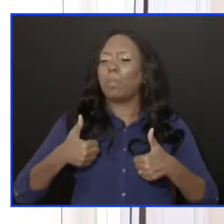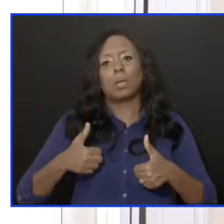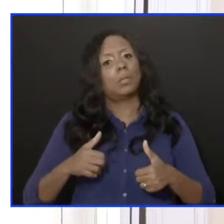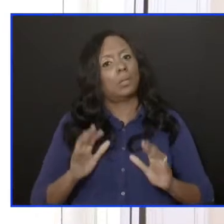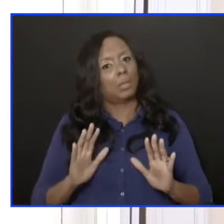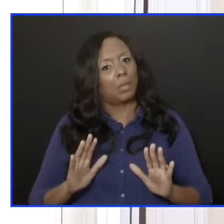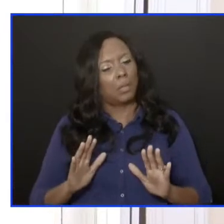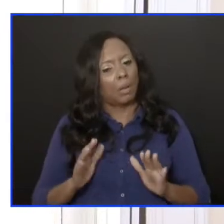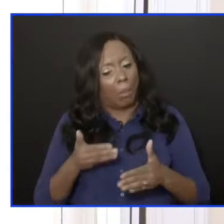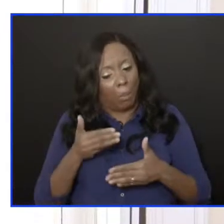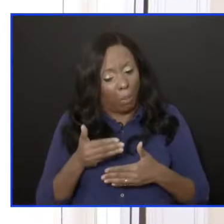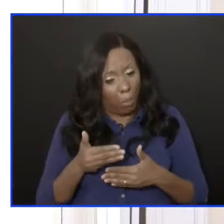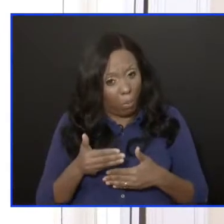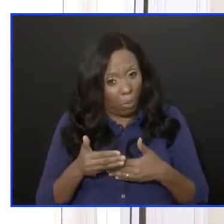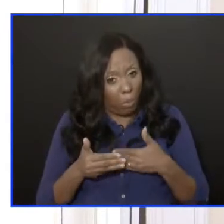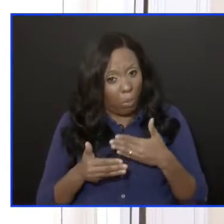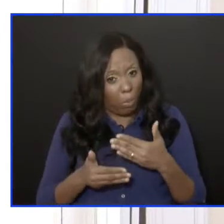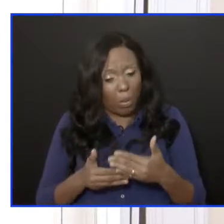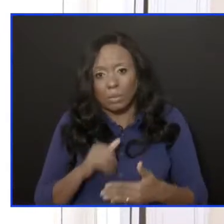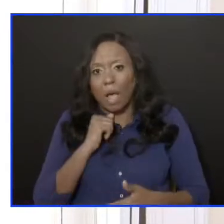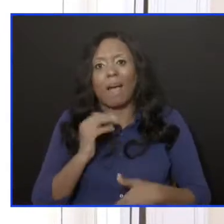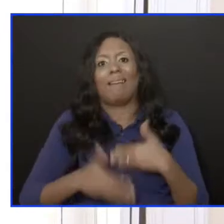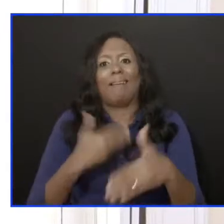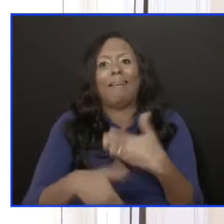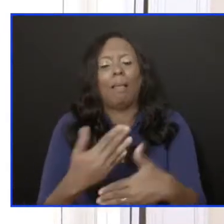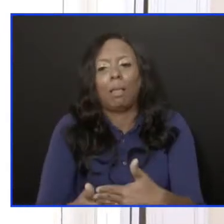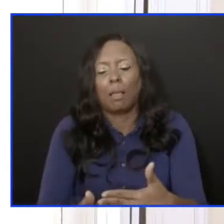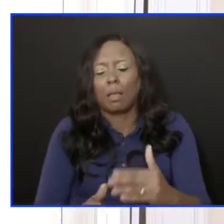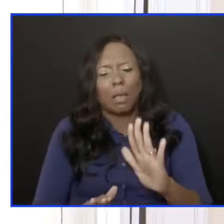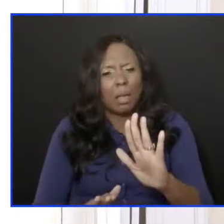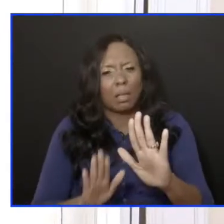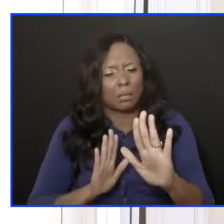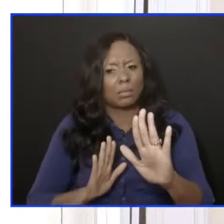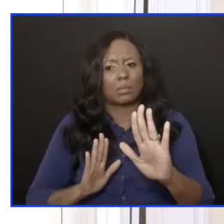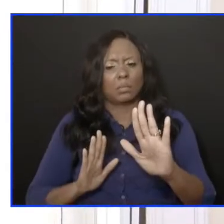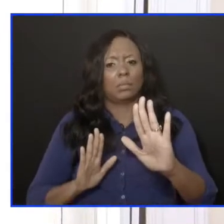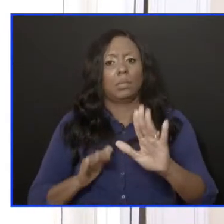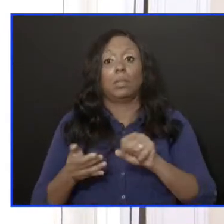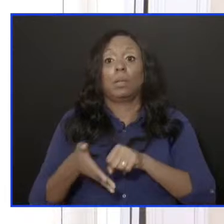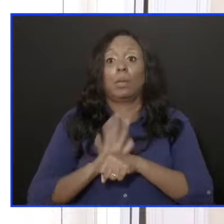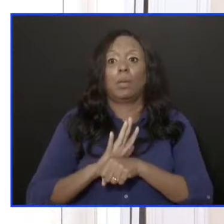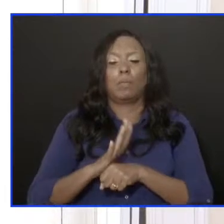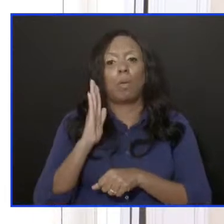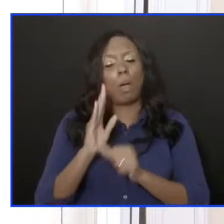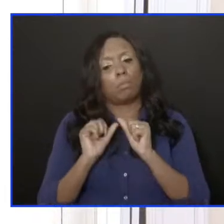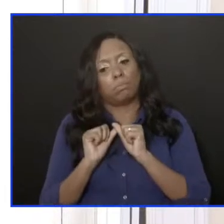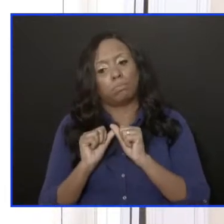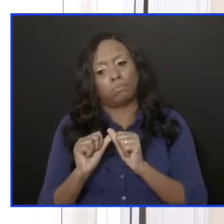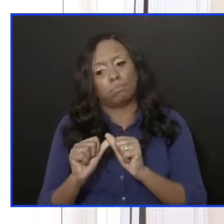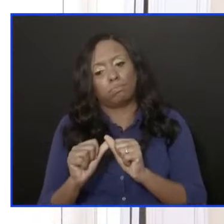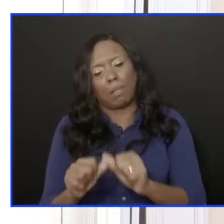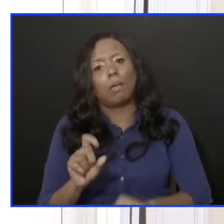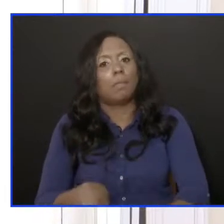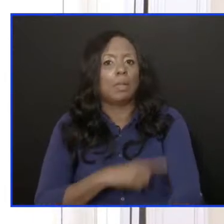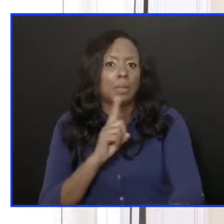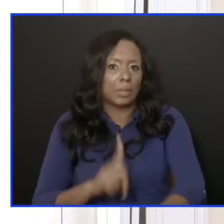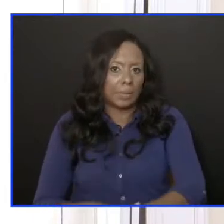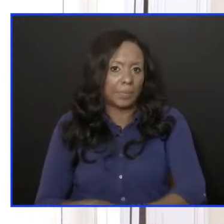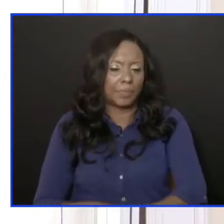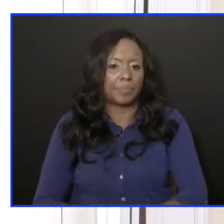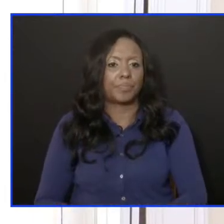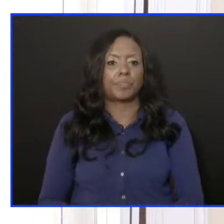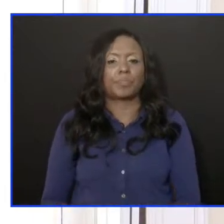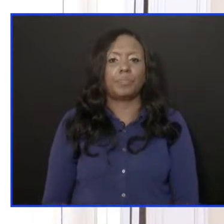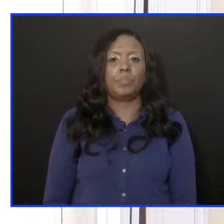marathon. And as Dr. Williams said just now, we have COVID with us for some time. Against